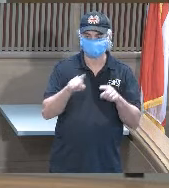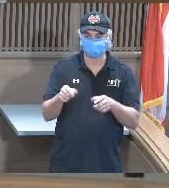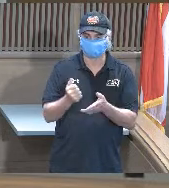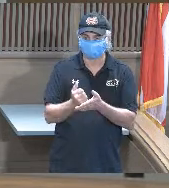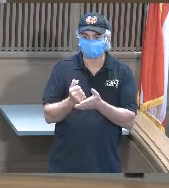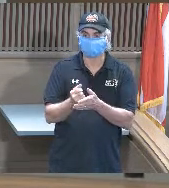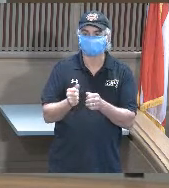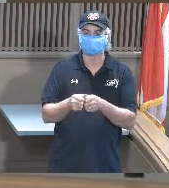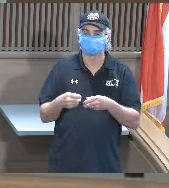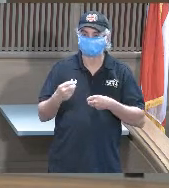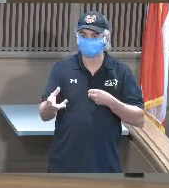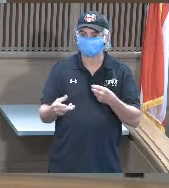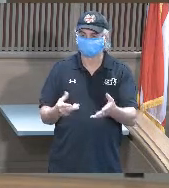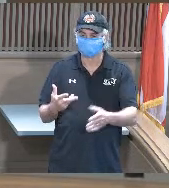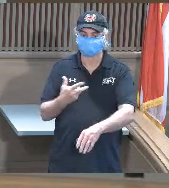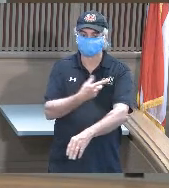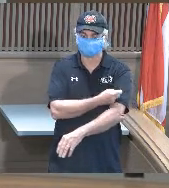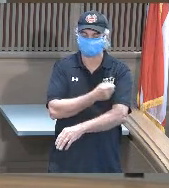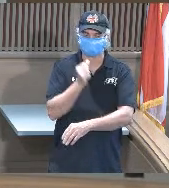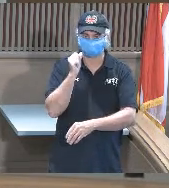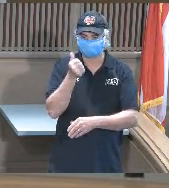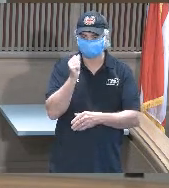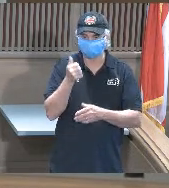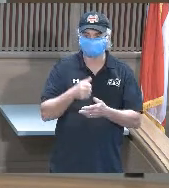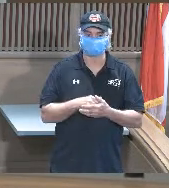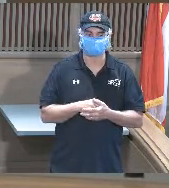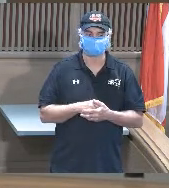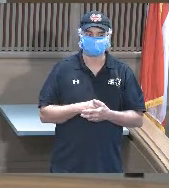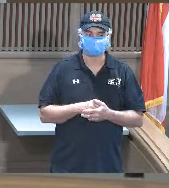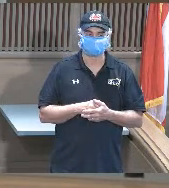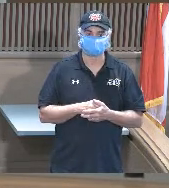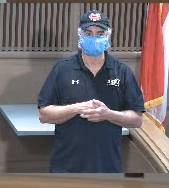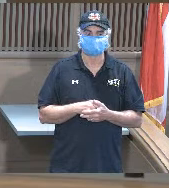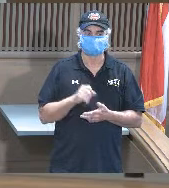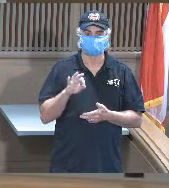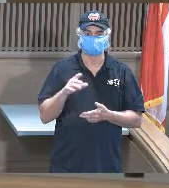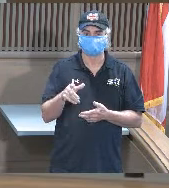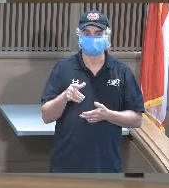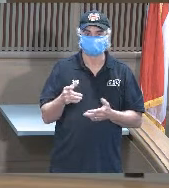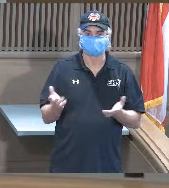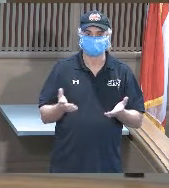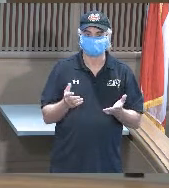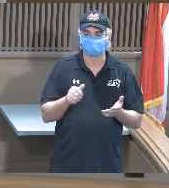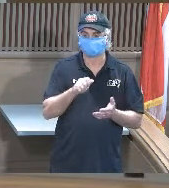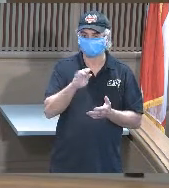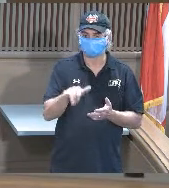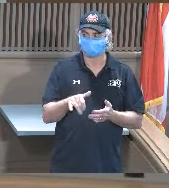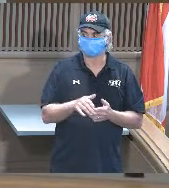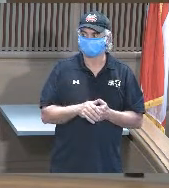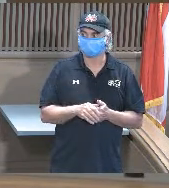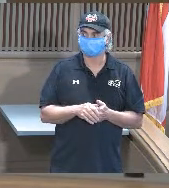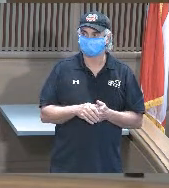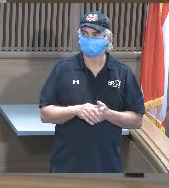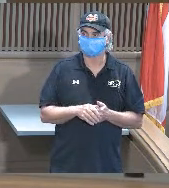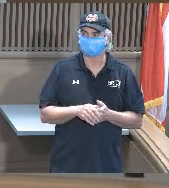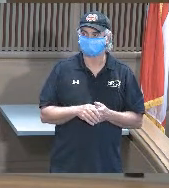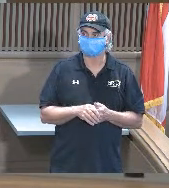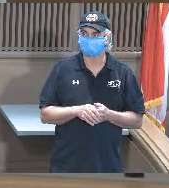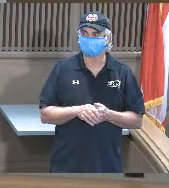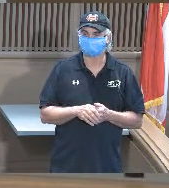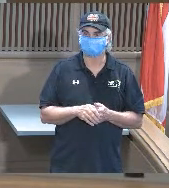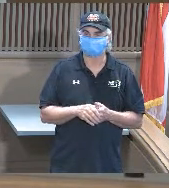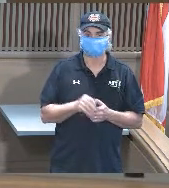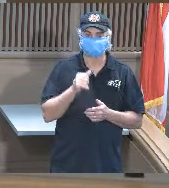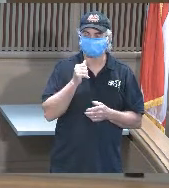and our vaccination teams will be there at Civic Center administering vaccines. And if you're a Dougherty County resident and who's not fully vaccinated, it's a great